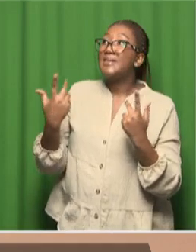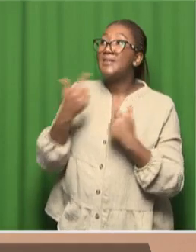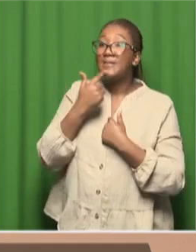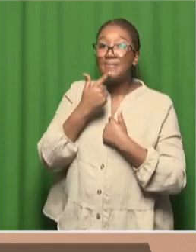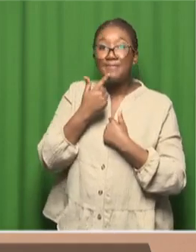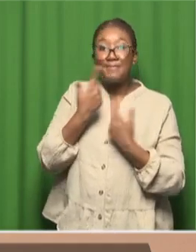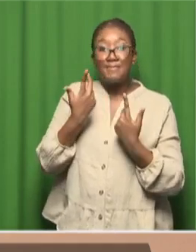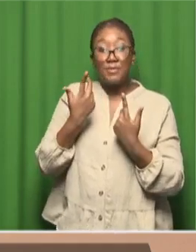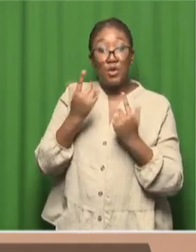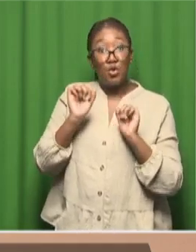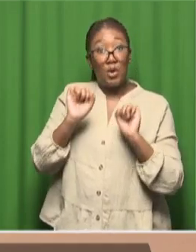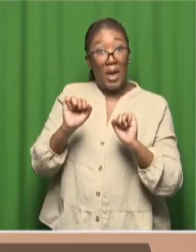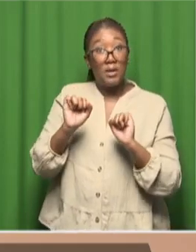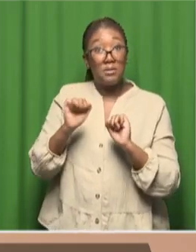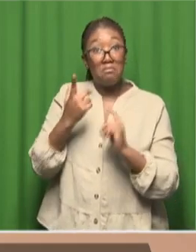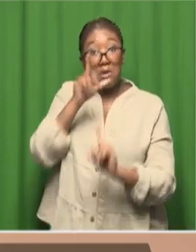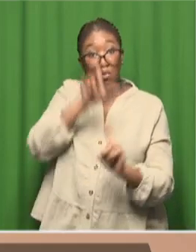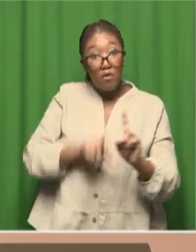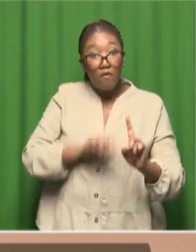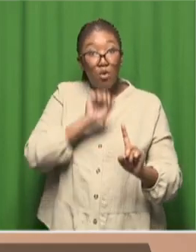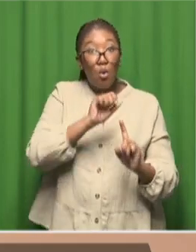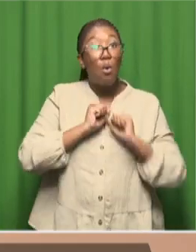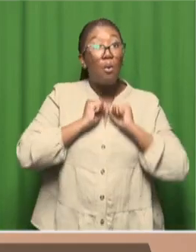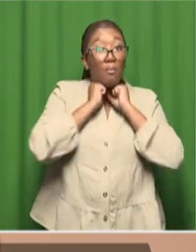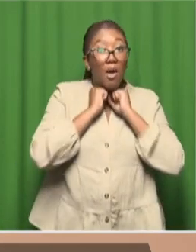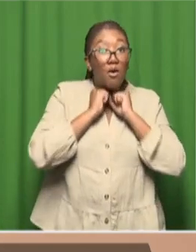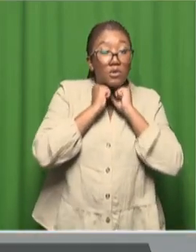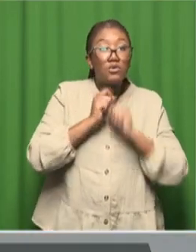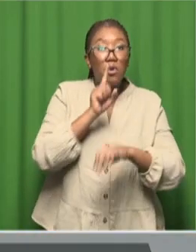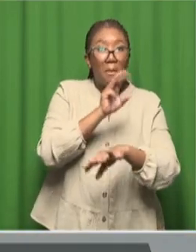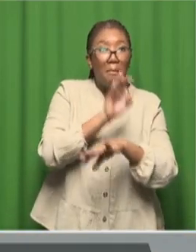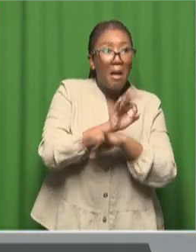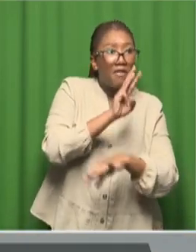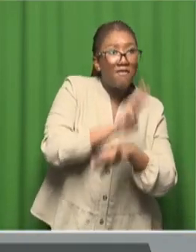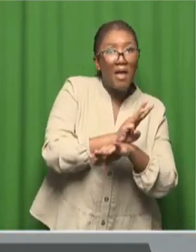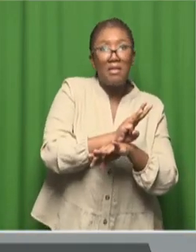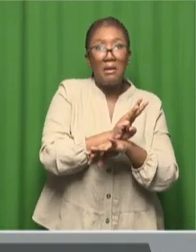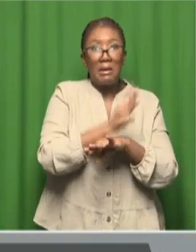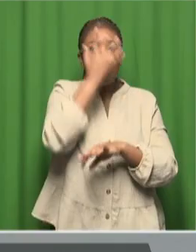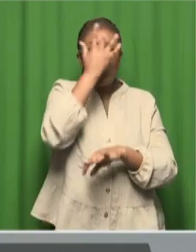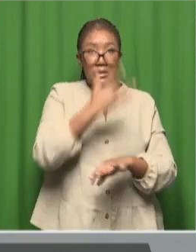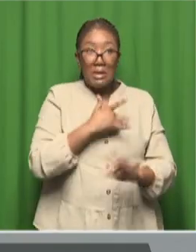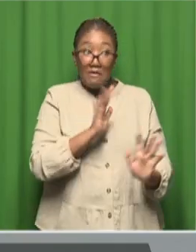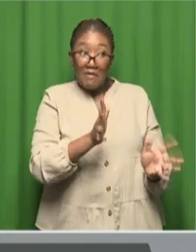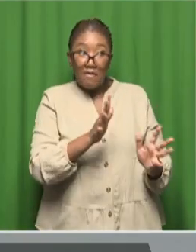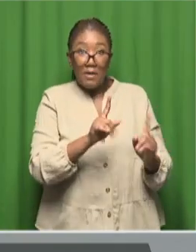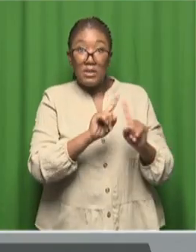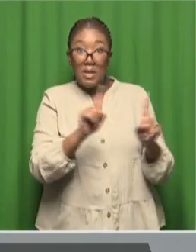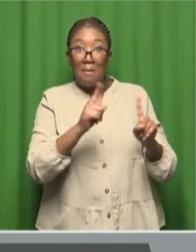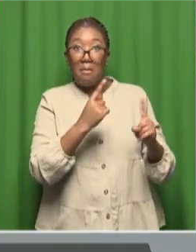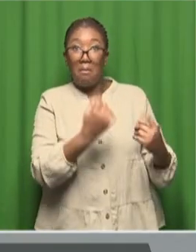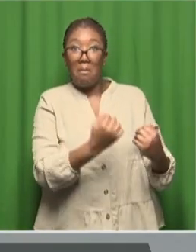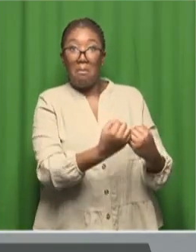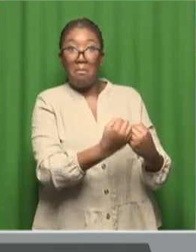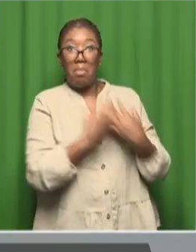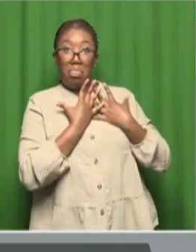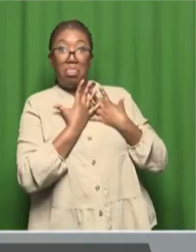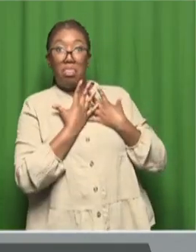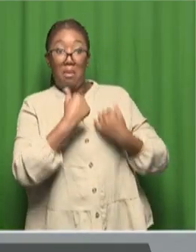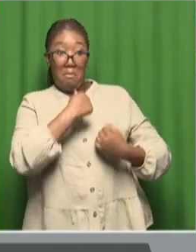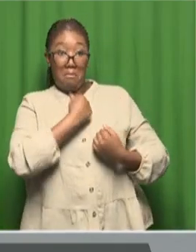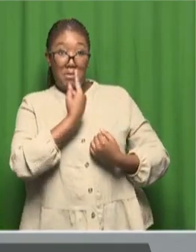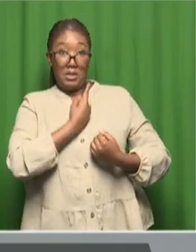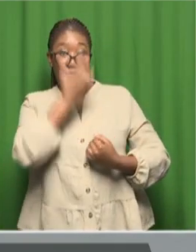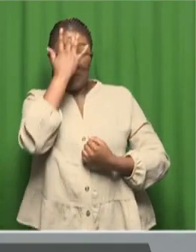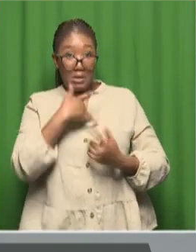Do you inherit it? Is it something that comes, if your father or your mother's got it, are you highly susceptible to it? So if you have a family